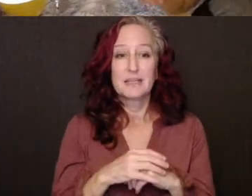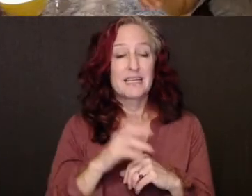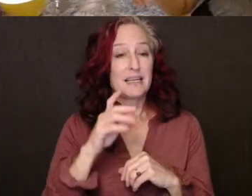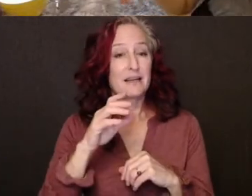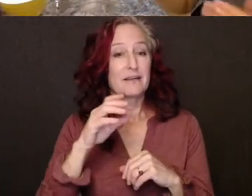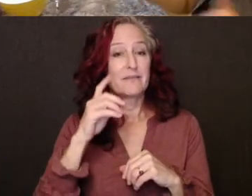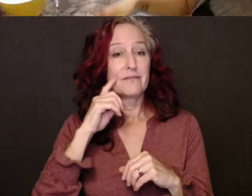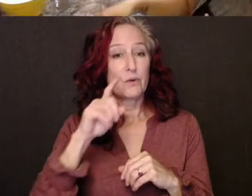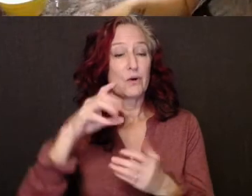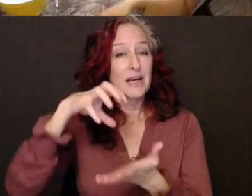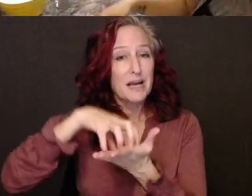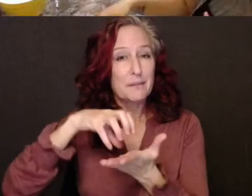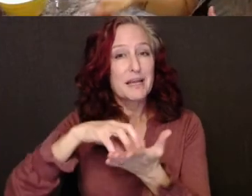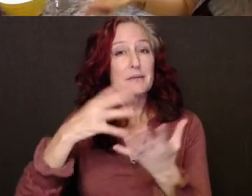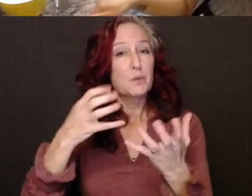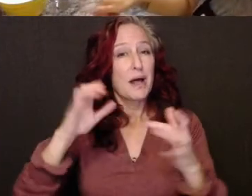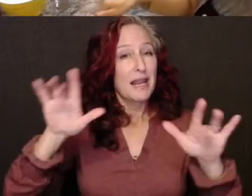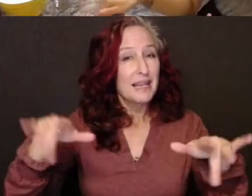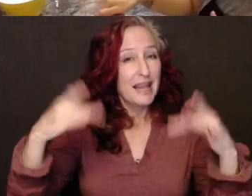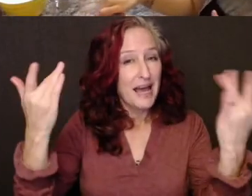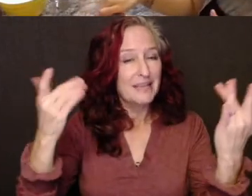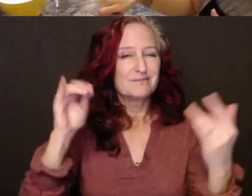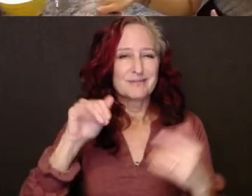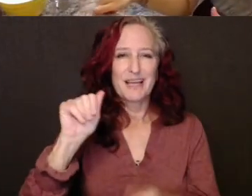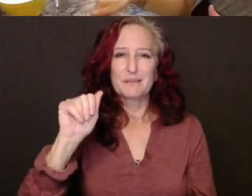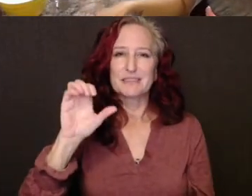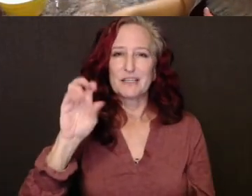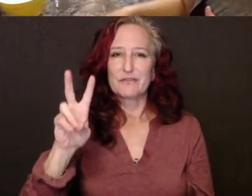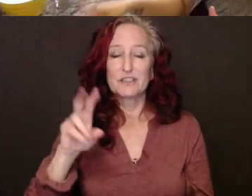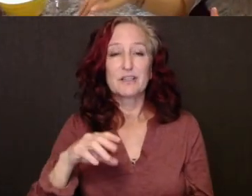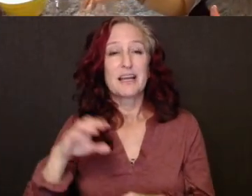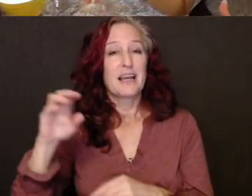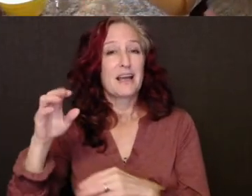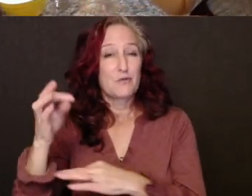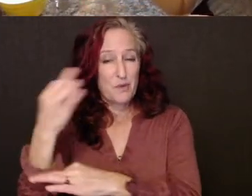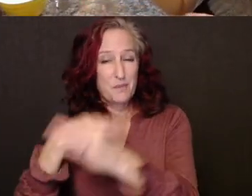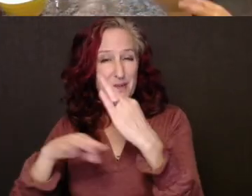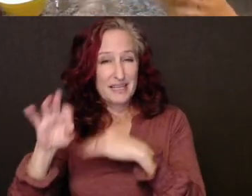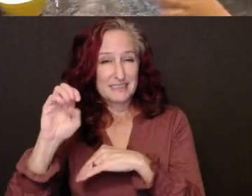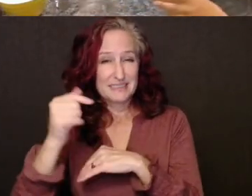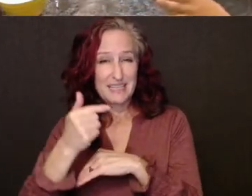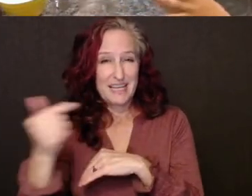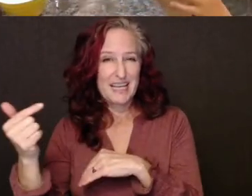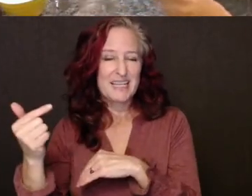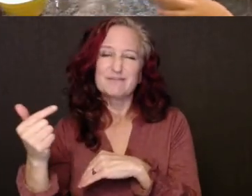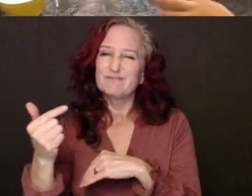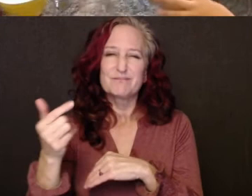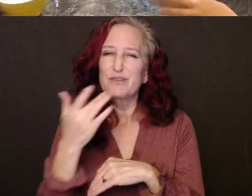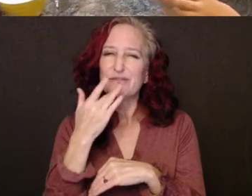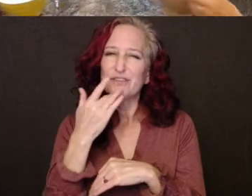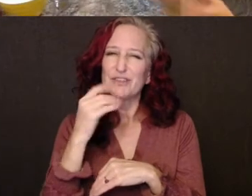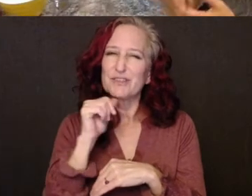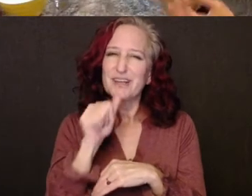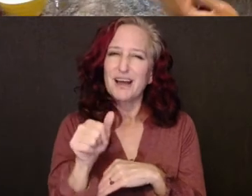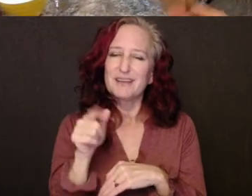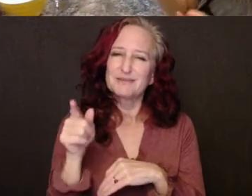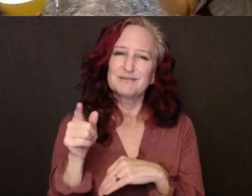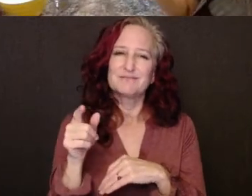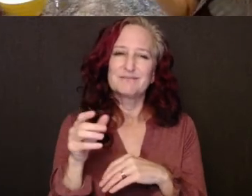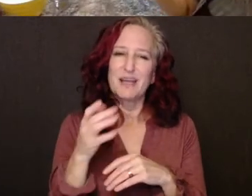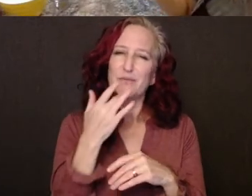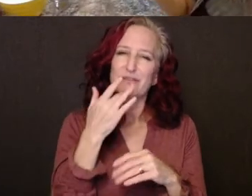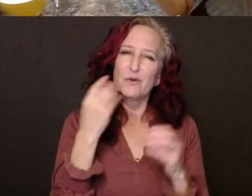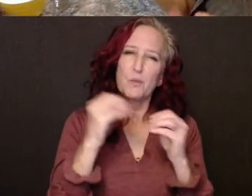And I haven't tried it in our cakes, but I know that with the bread that we bake, it's a little